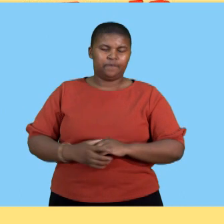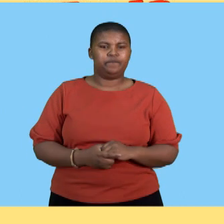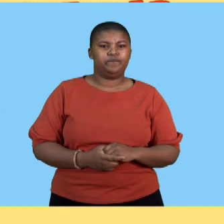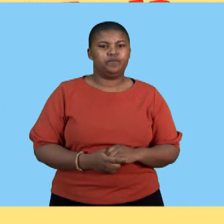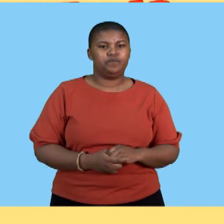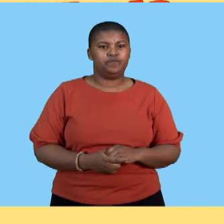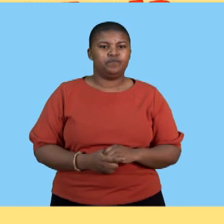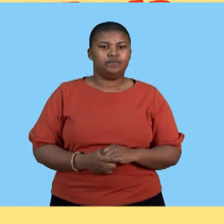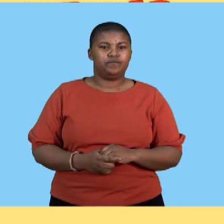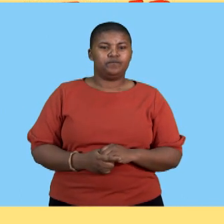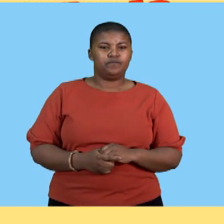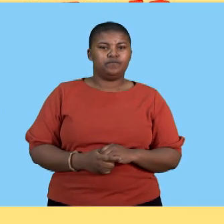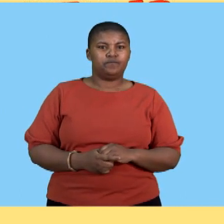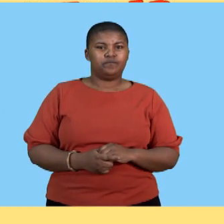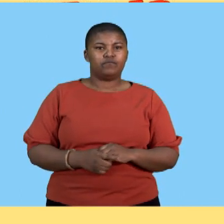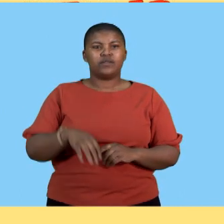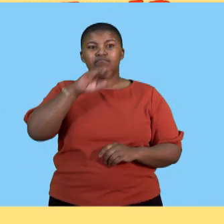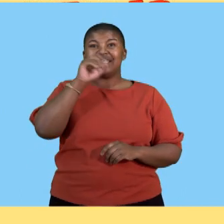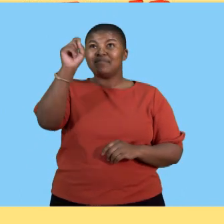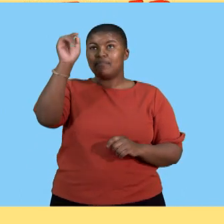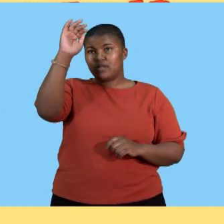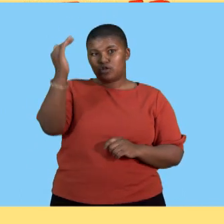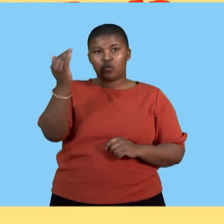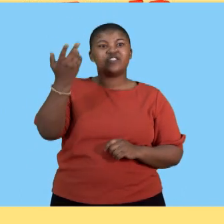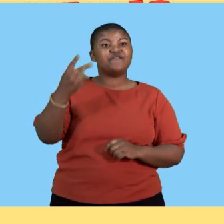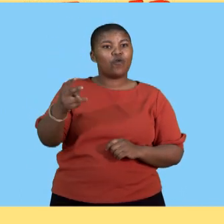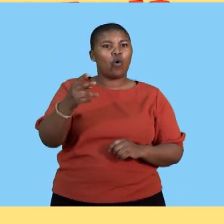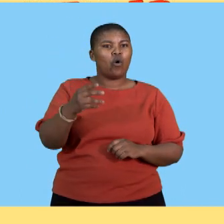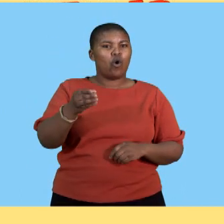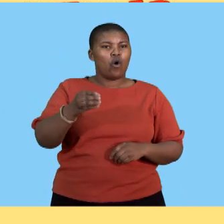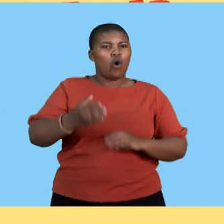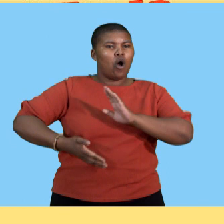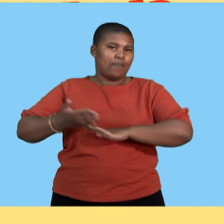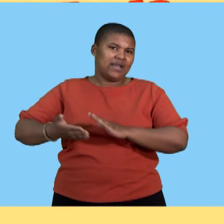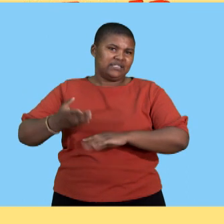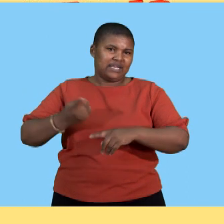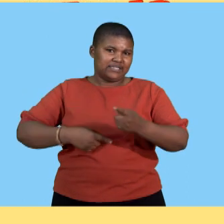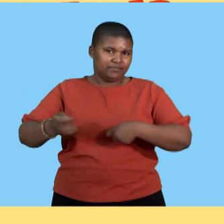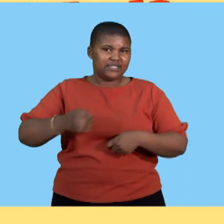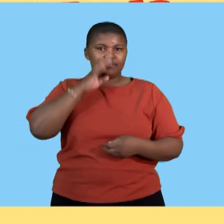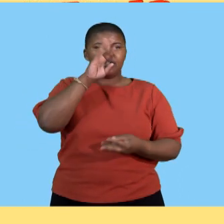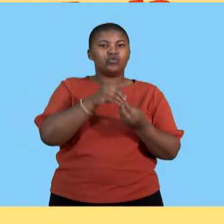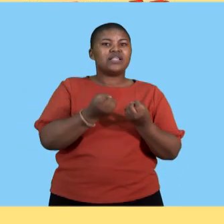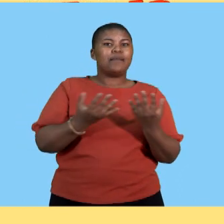1,440 over there. And then I'll close this one now in my statement of comprehensive income. Then I'll end up with